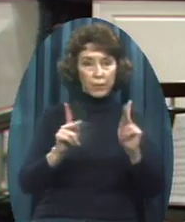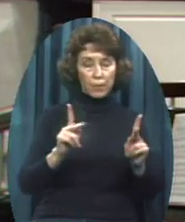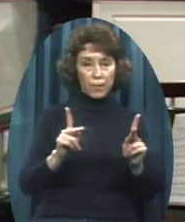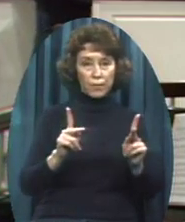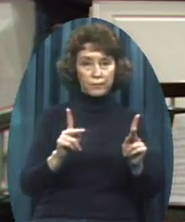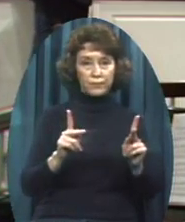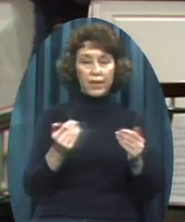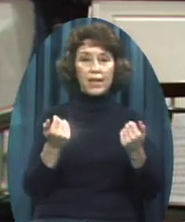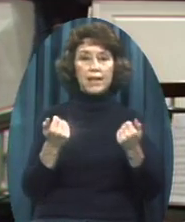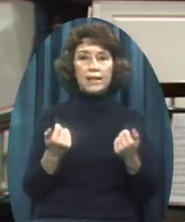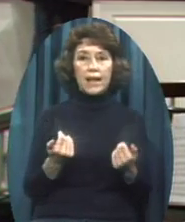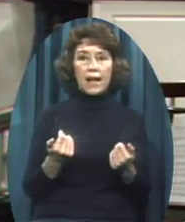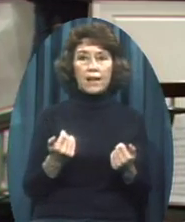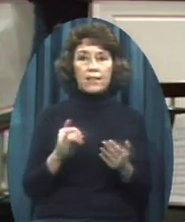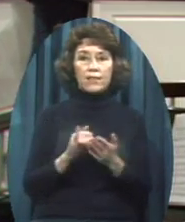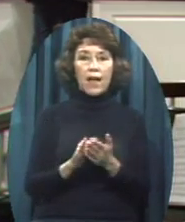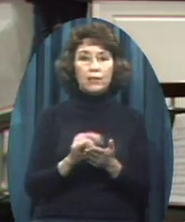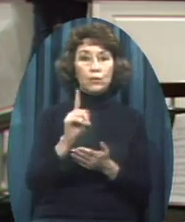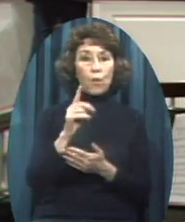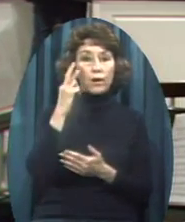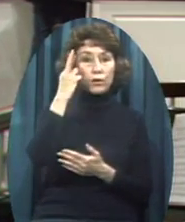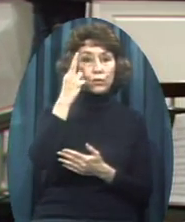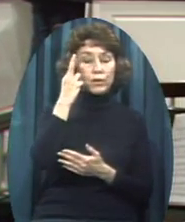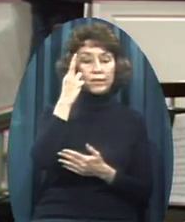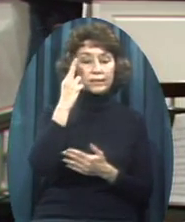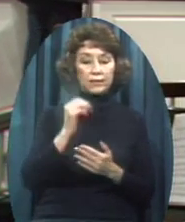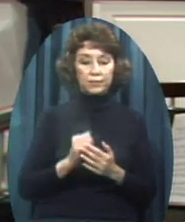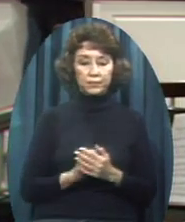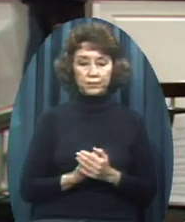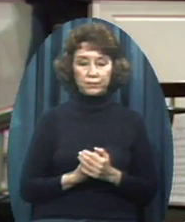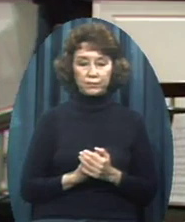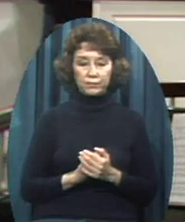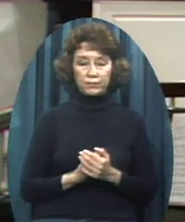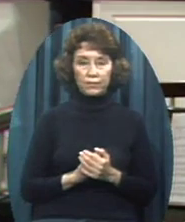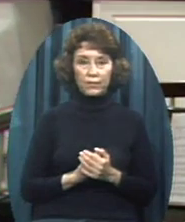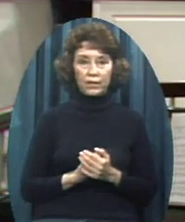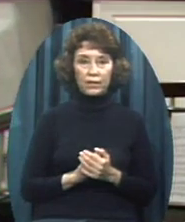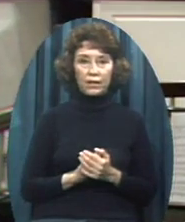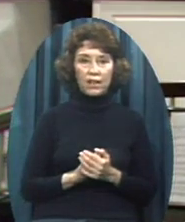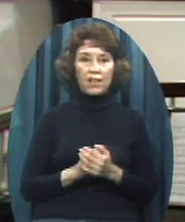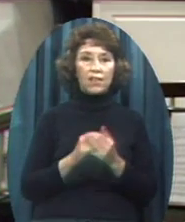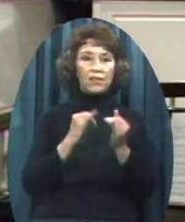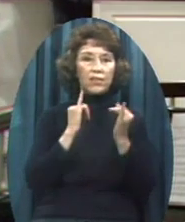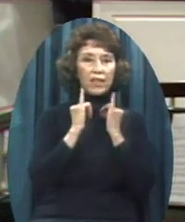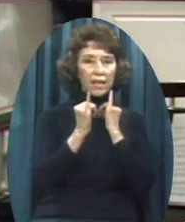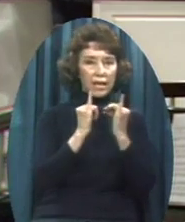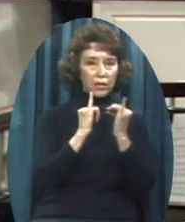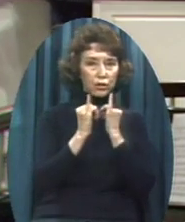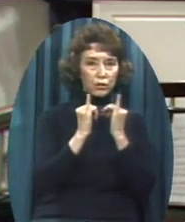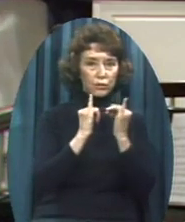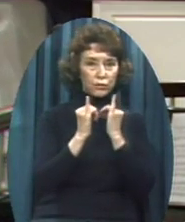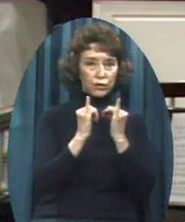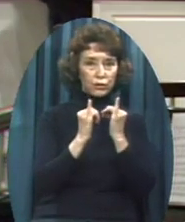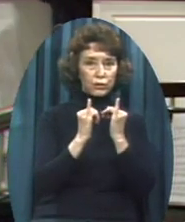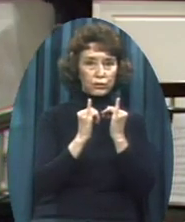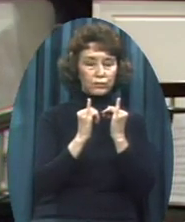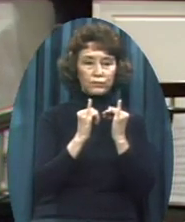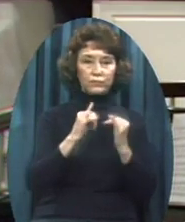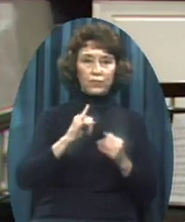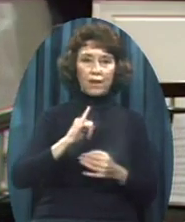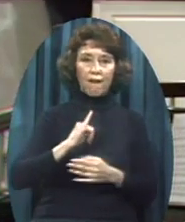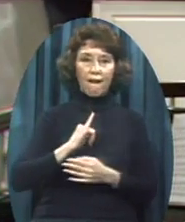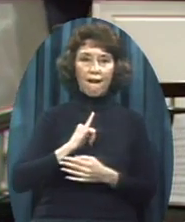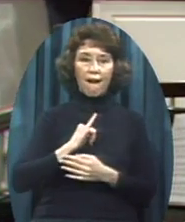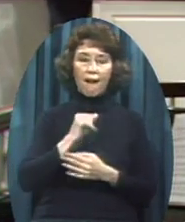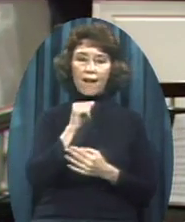to, for my interview, which I would never give an interview to a pornographic magazine, I didn't